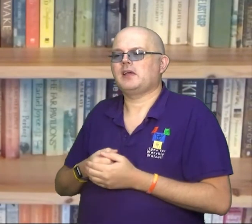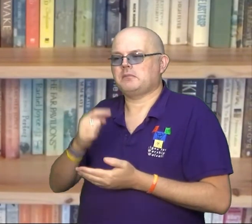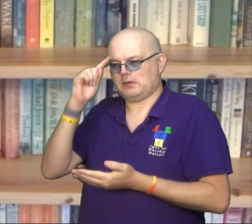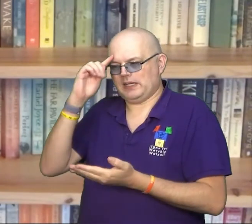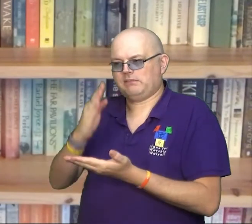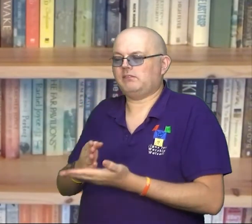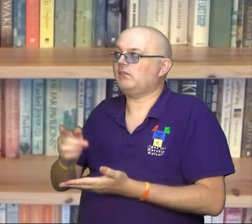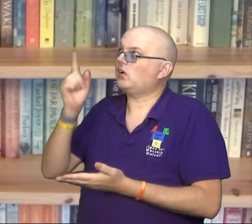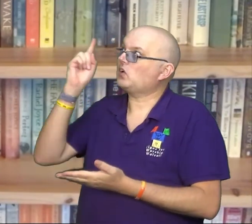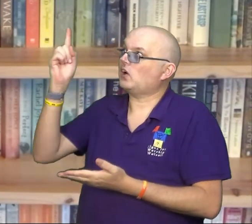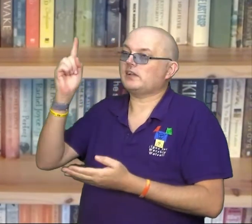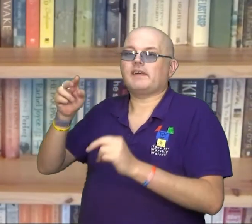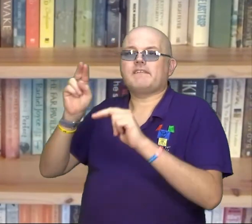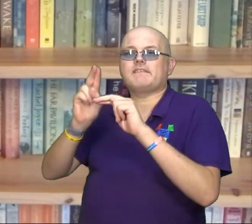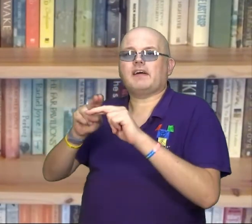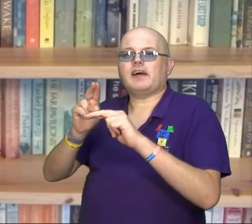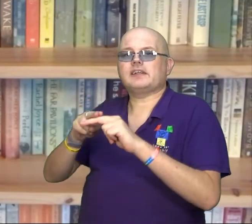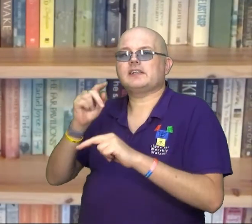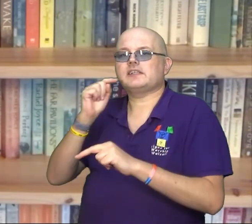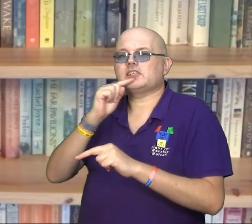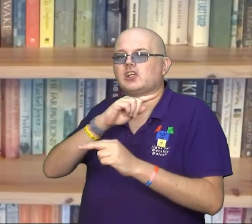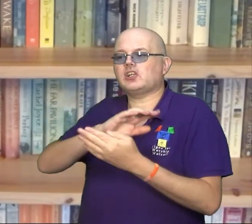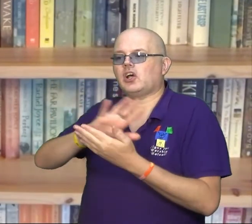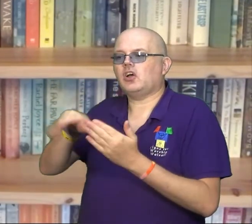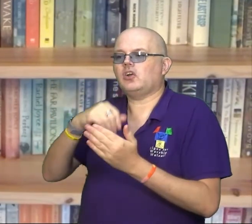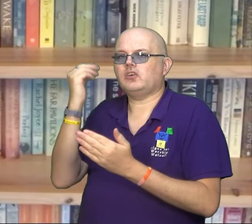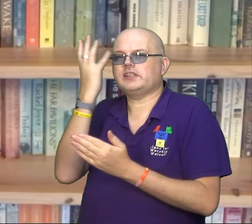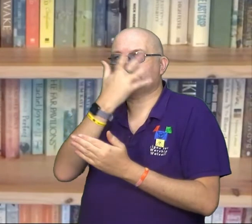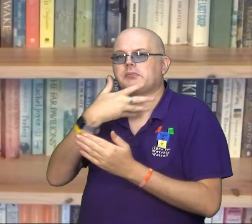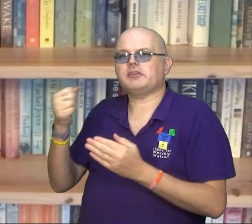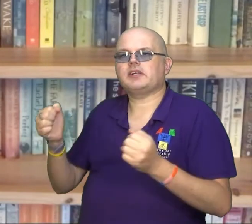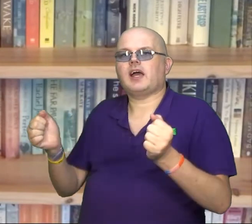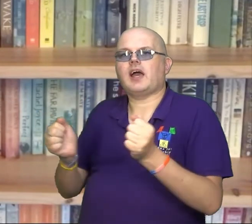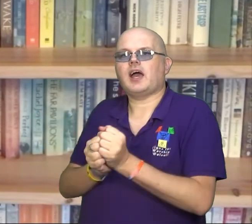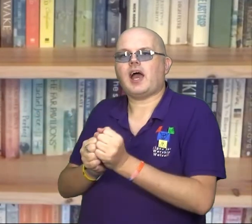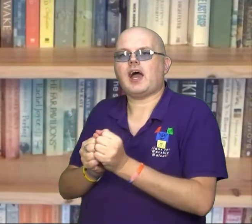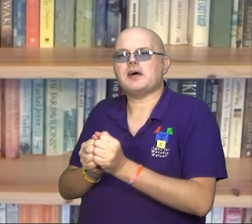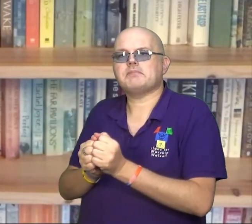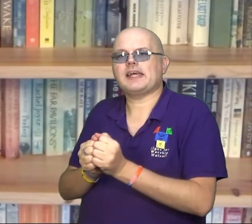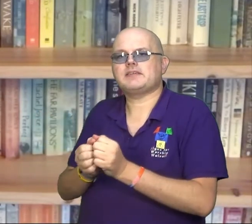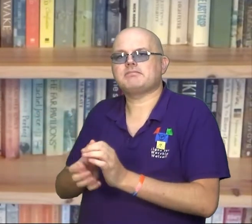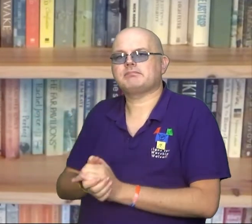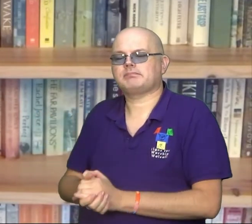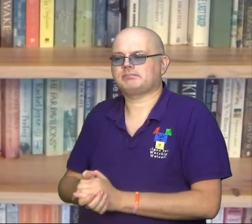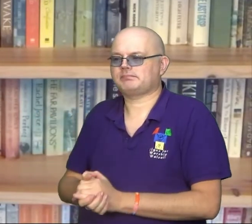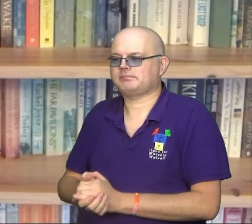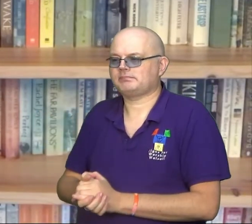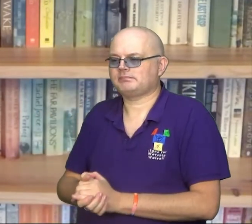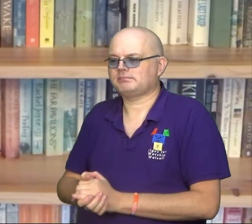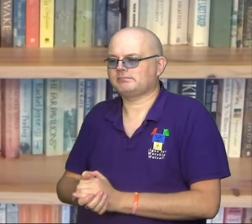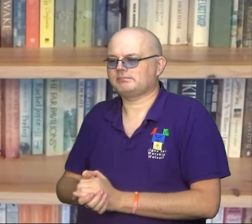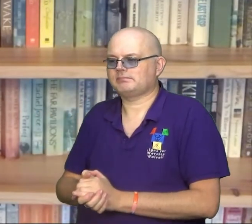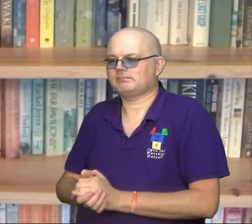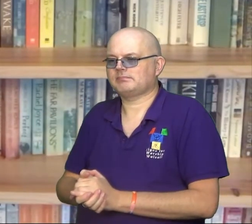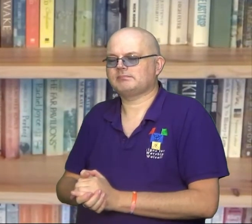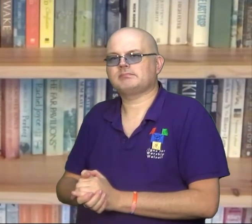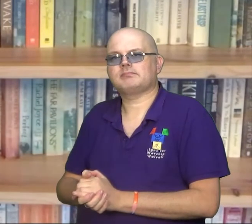high. We believe in one God, Father, Son, and Holy Spirit. Amen.